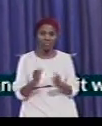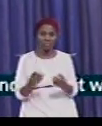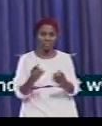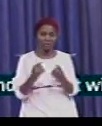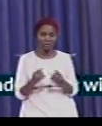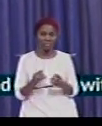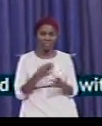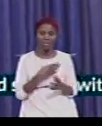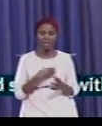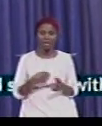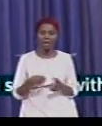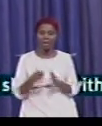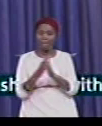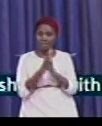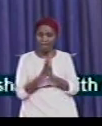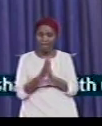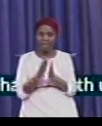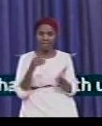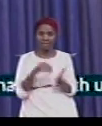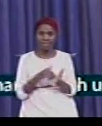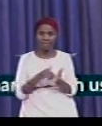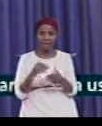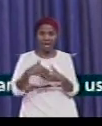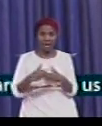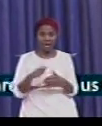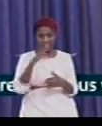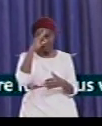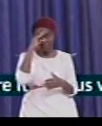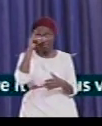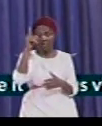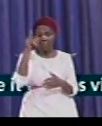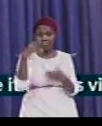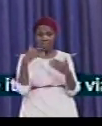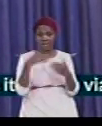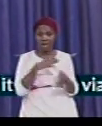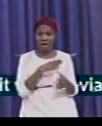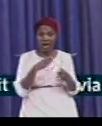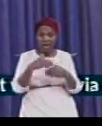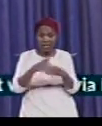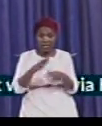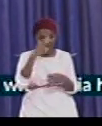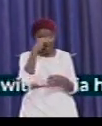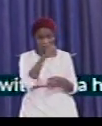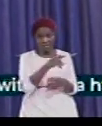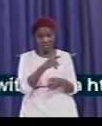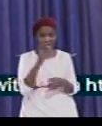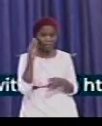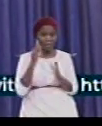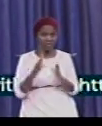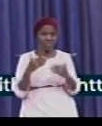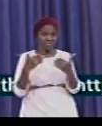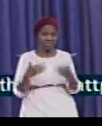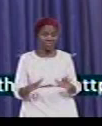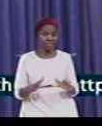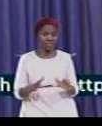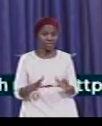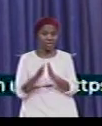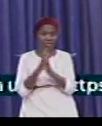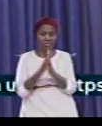prayed again. After he finished praying, I just felt some cold